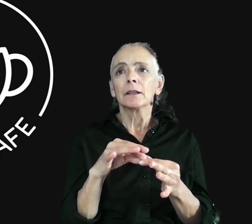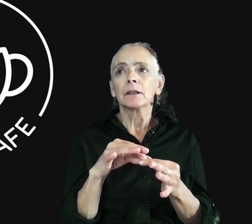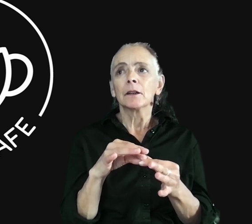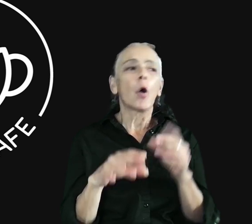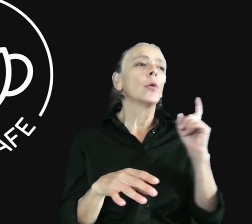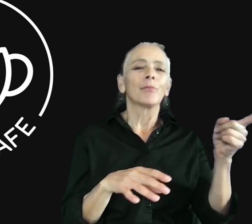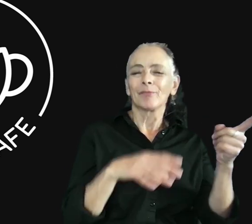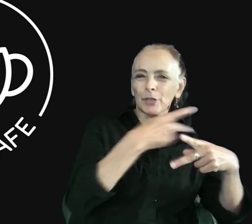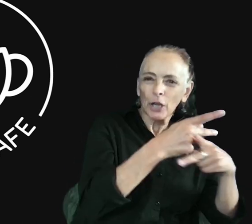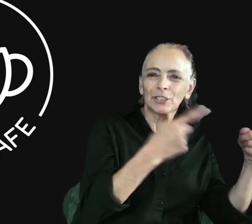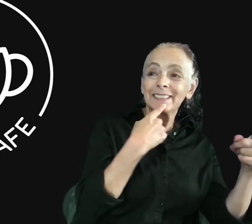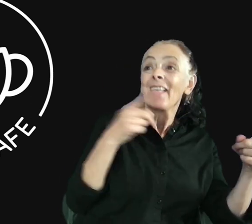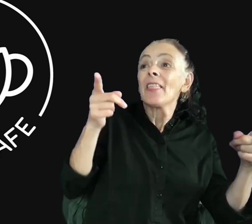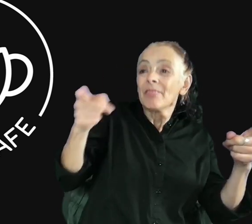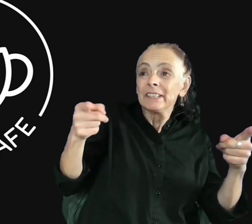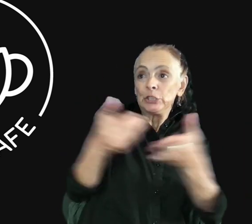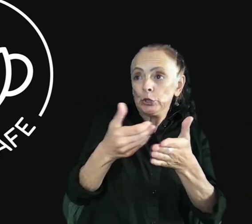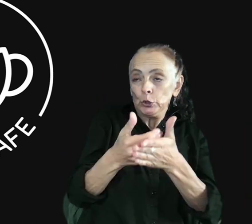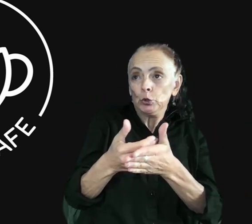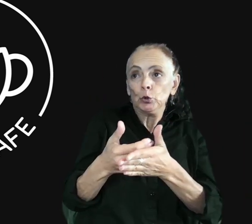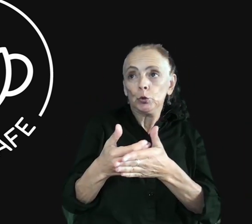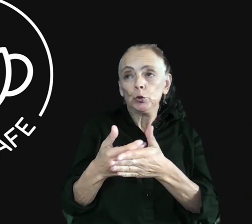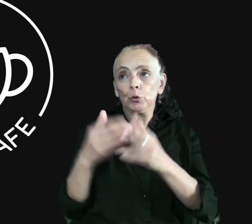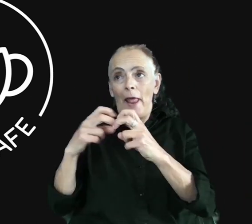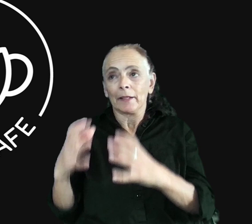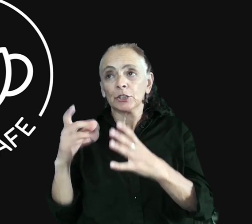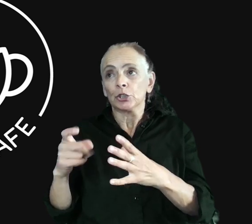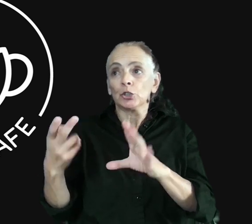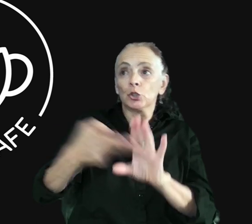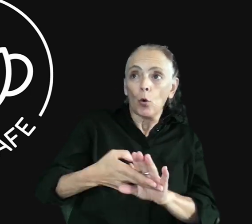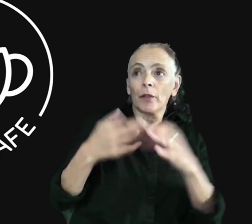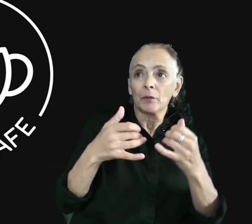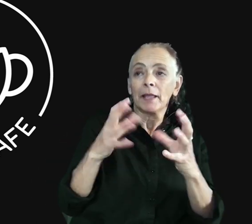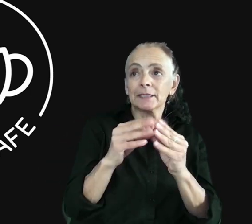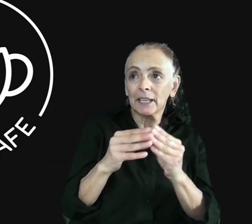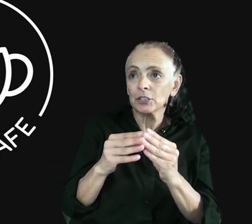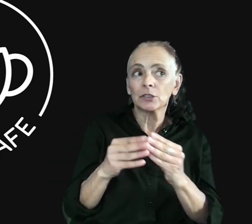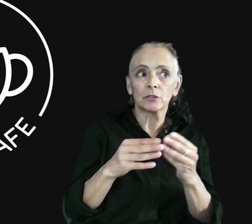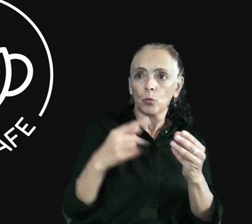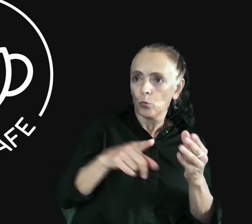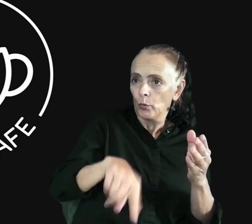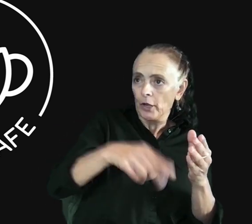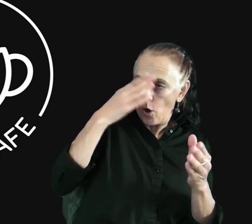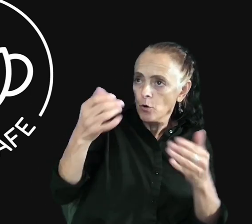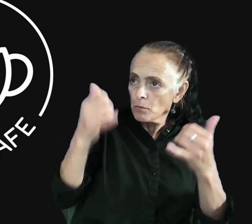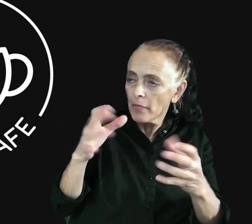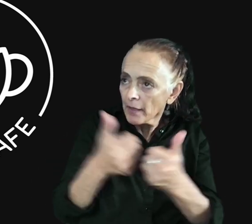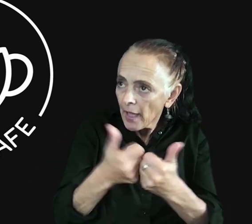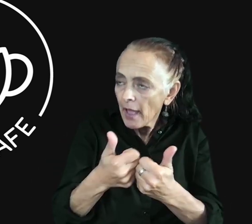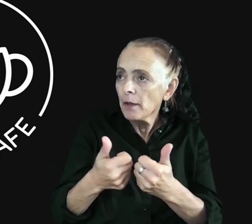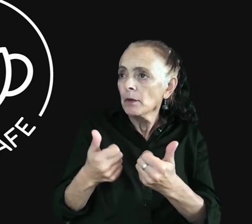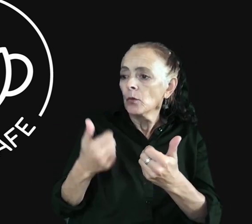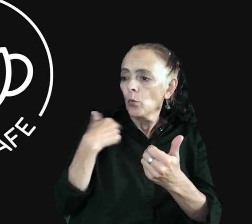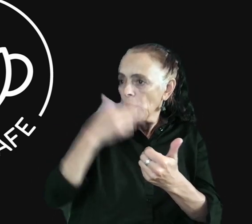session and just play the game with us you know just so that people see that hey you're interested in the game and you're playing the game and you're getting yourself known